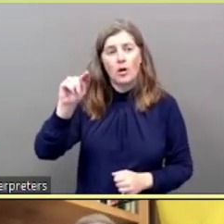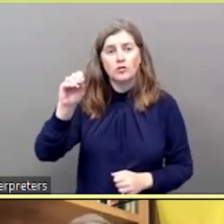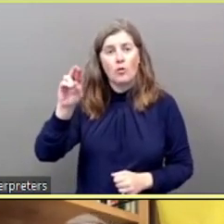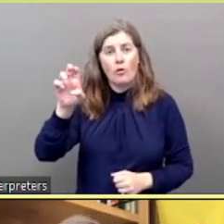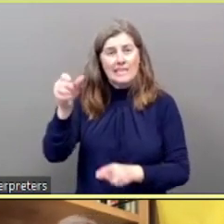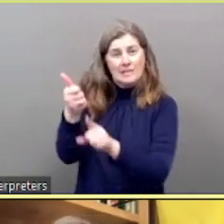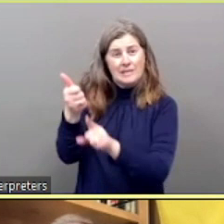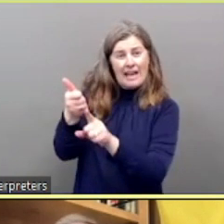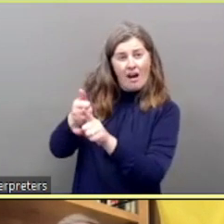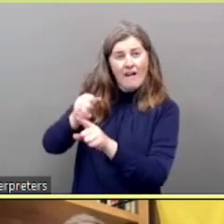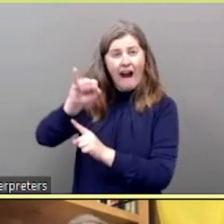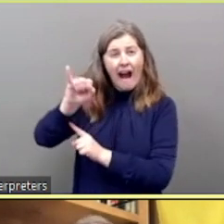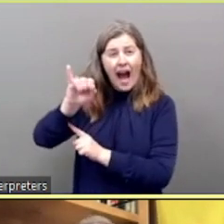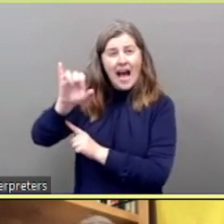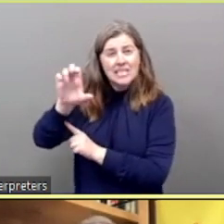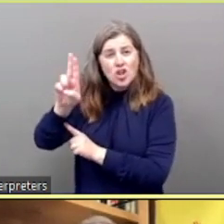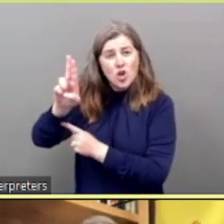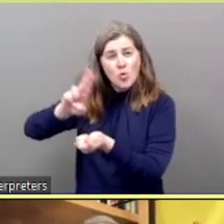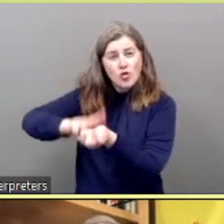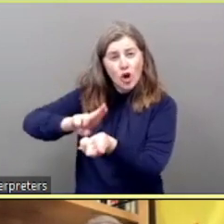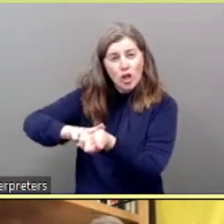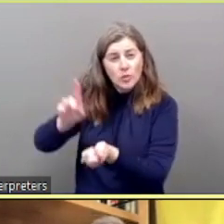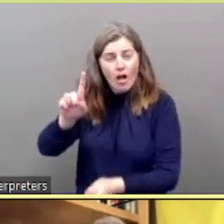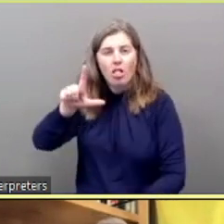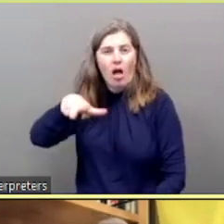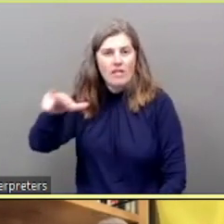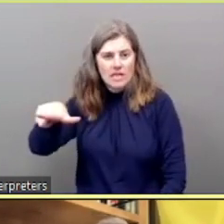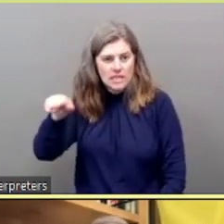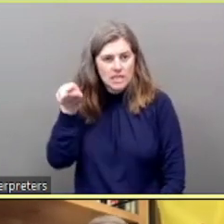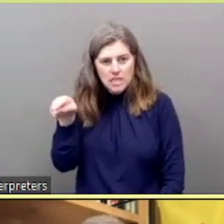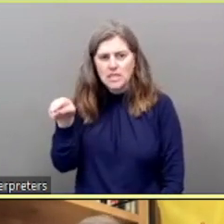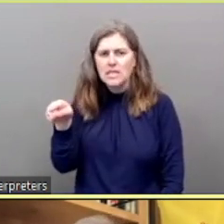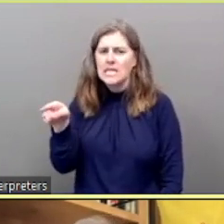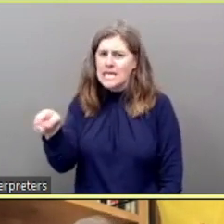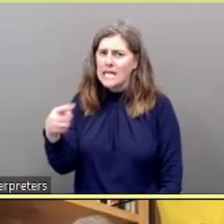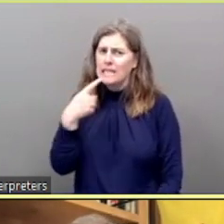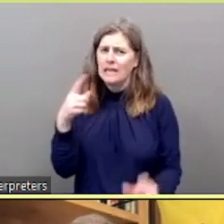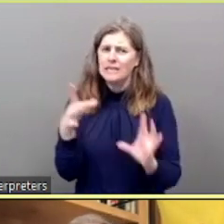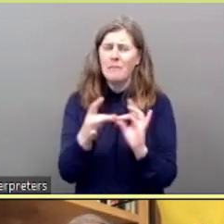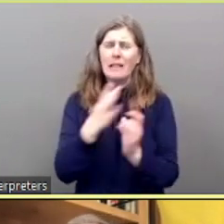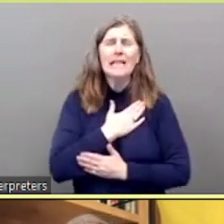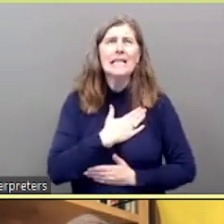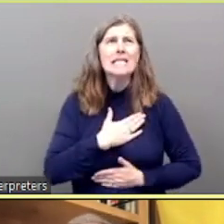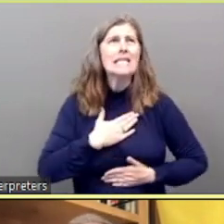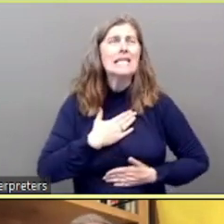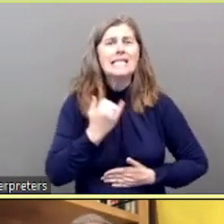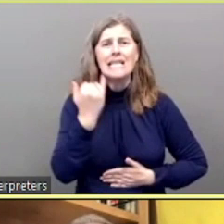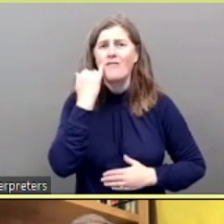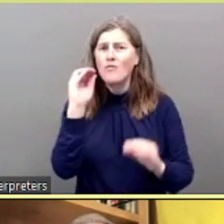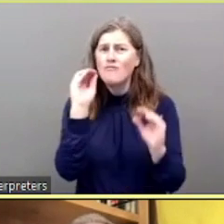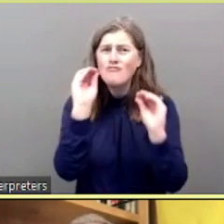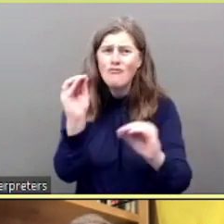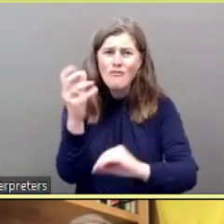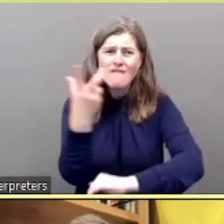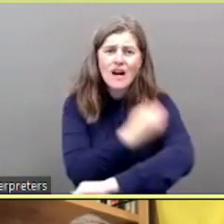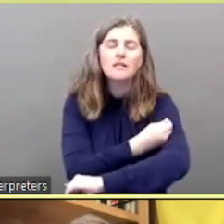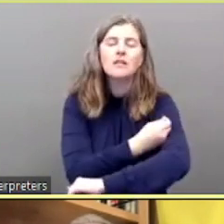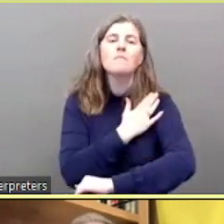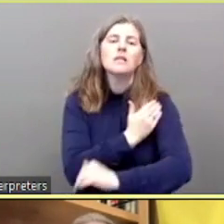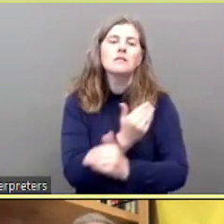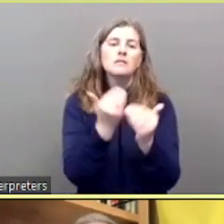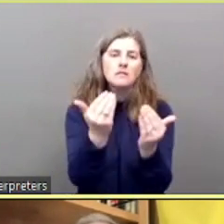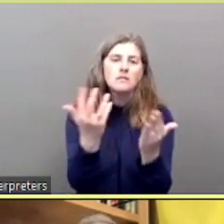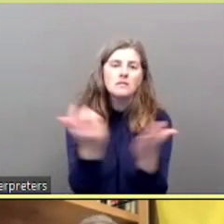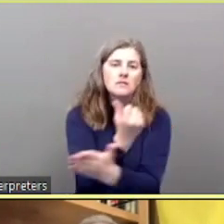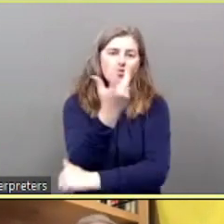nurse at Loveless, just says, please, if you have not been vaccinated, get the shot. It's the